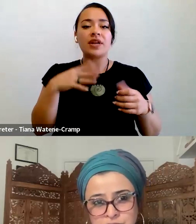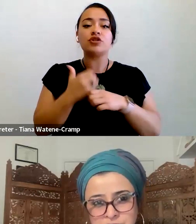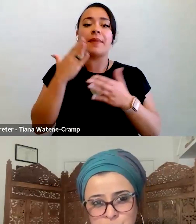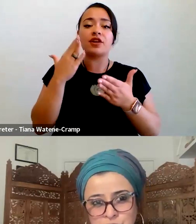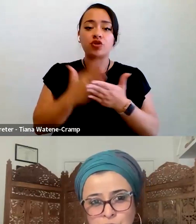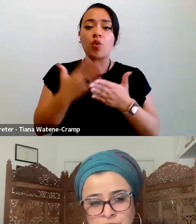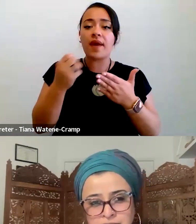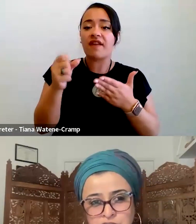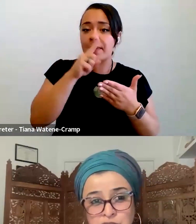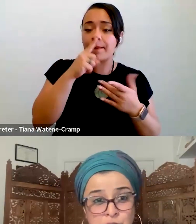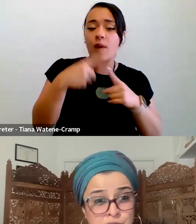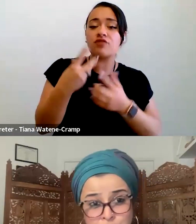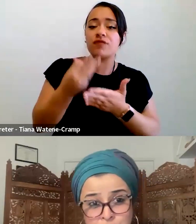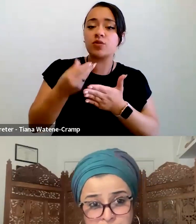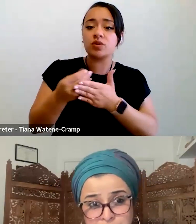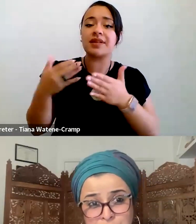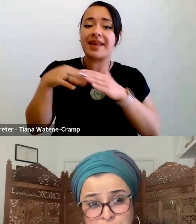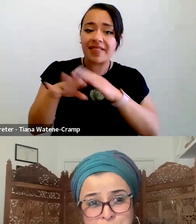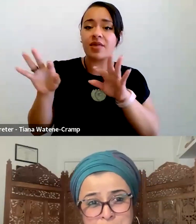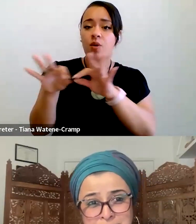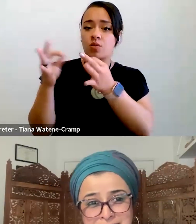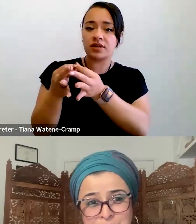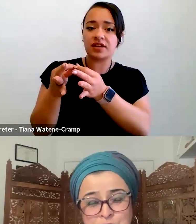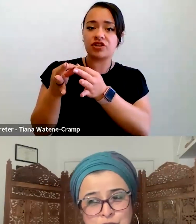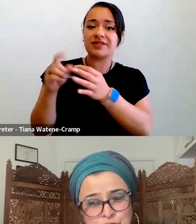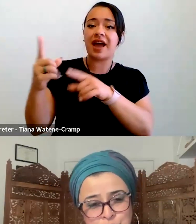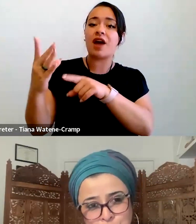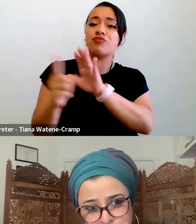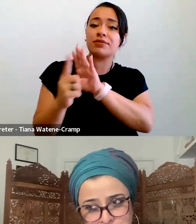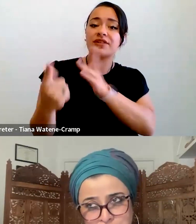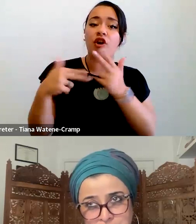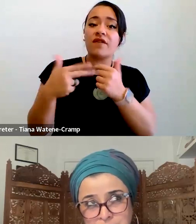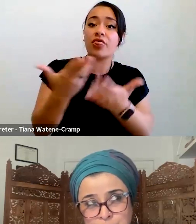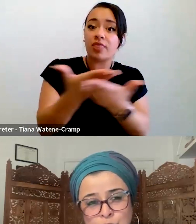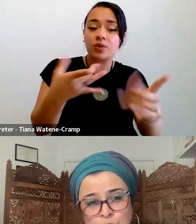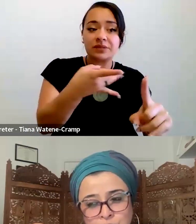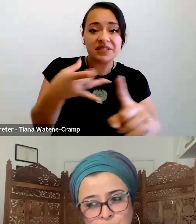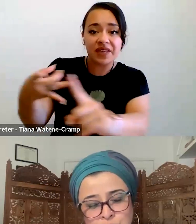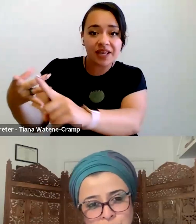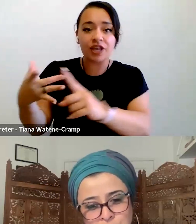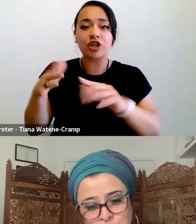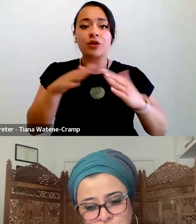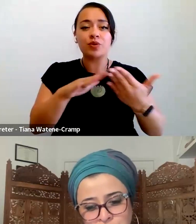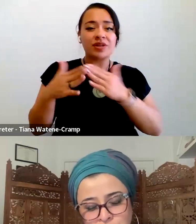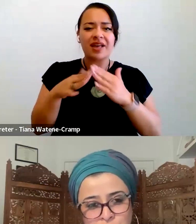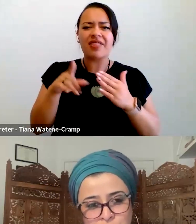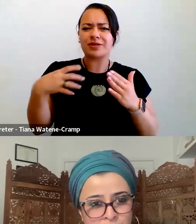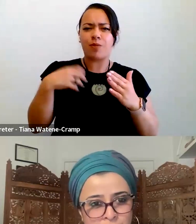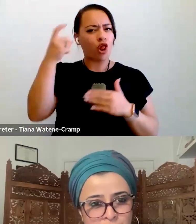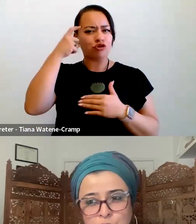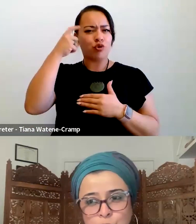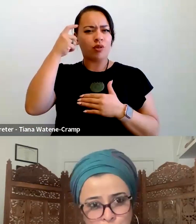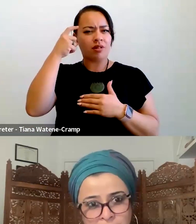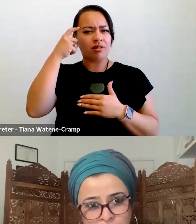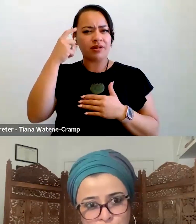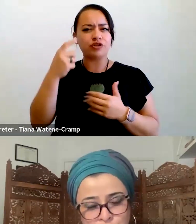and resources within an organisation that are also representative of those communities, because it's so much more logical and intuitive to get the tone